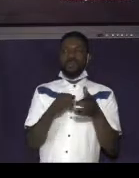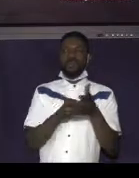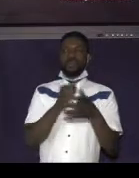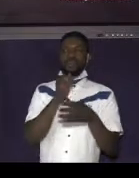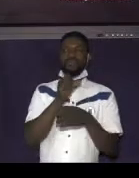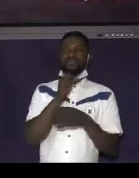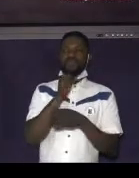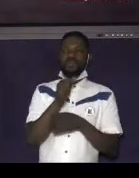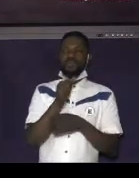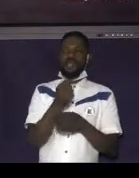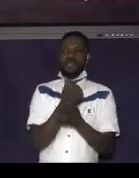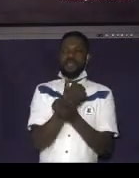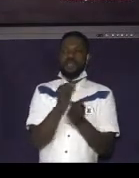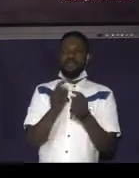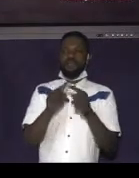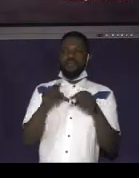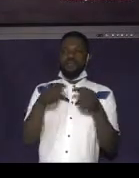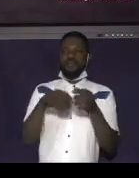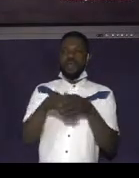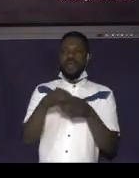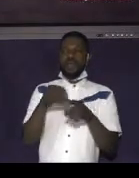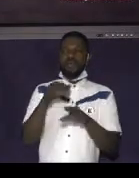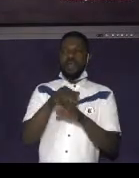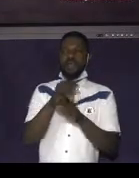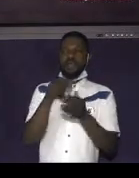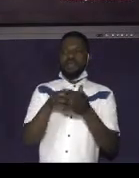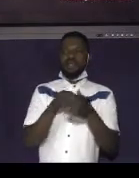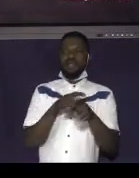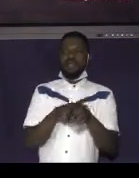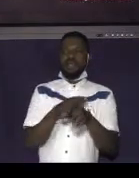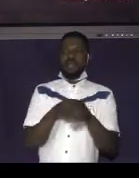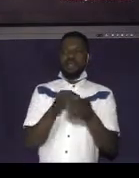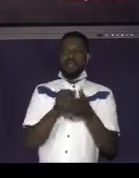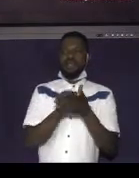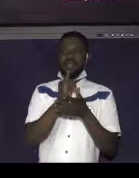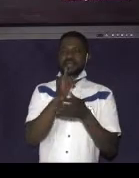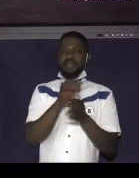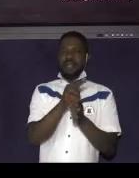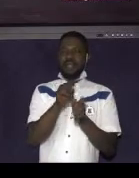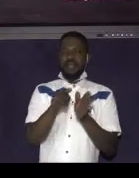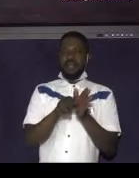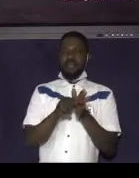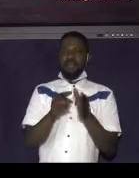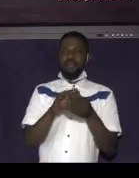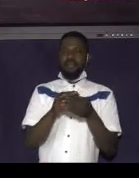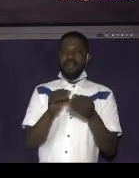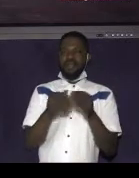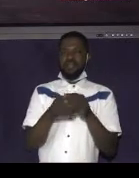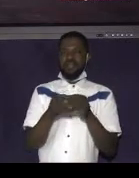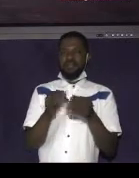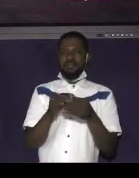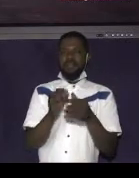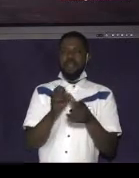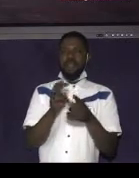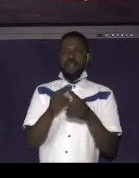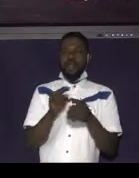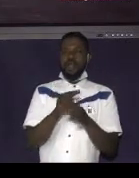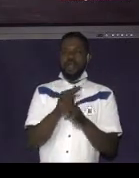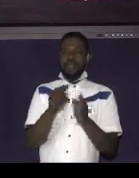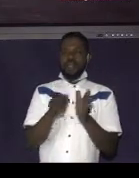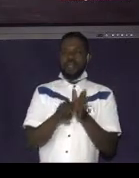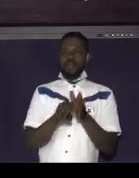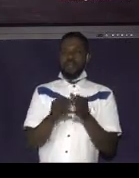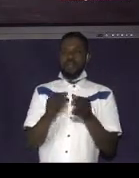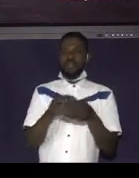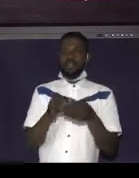It is not safe to go out at this time. That is a negative sentence or a negative